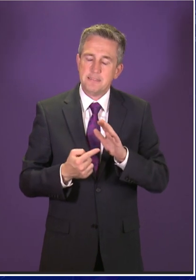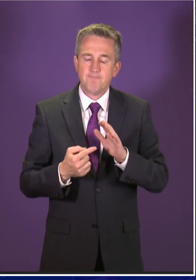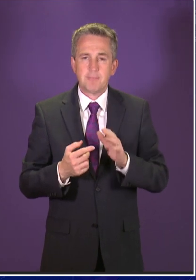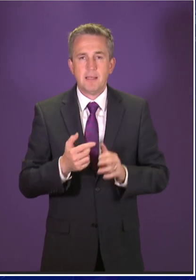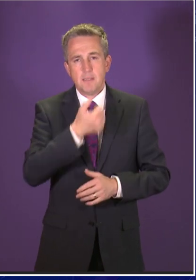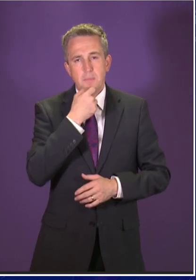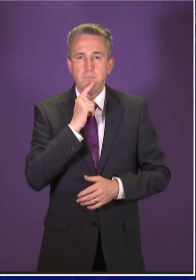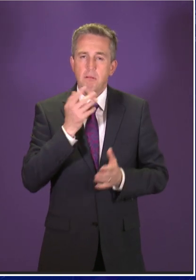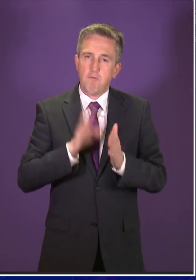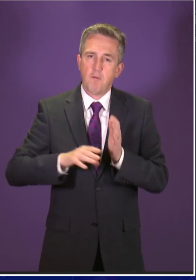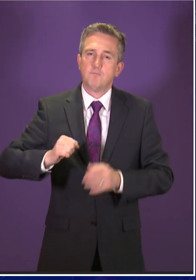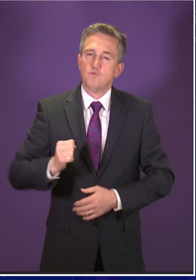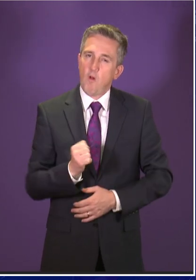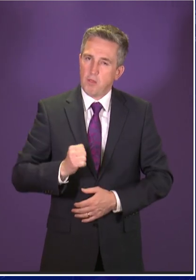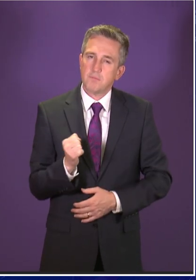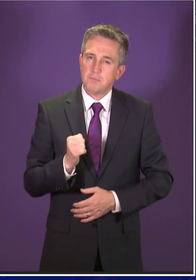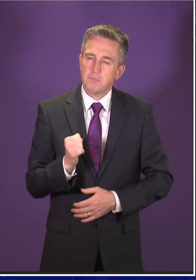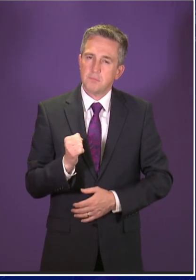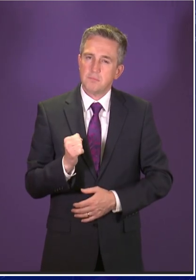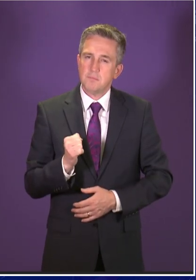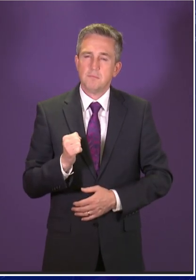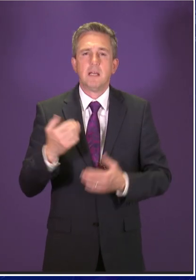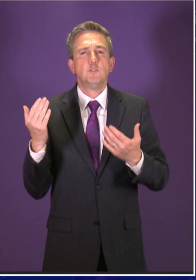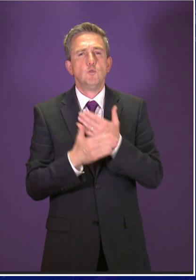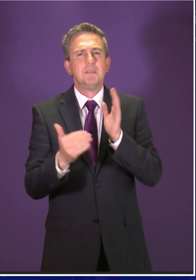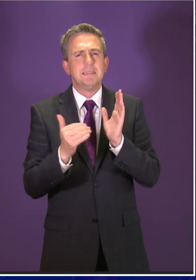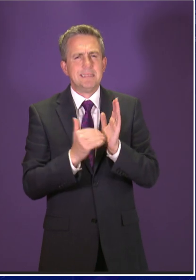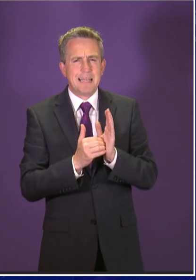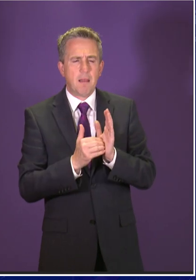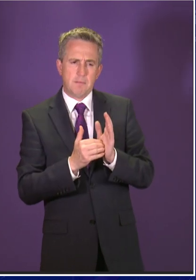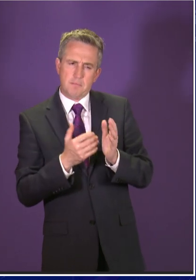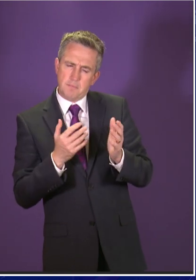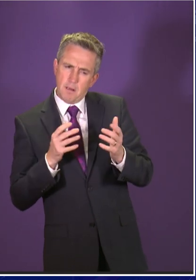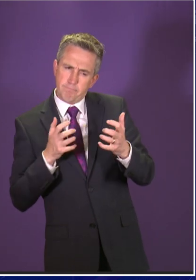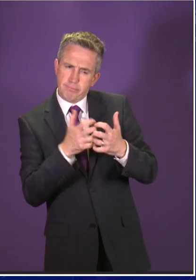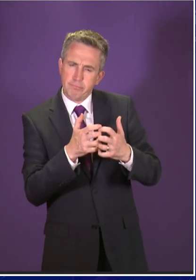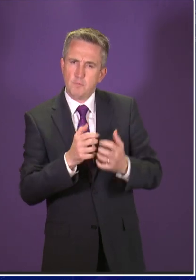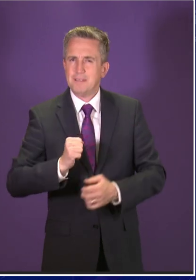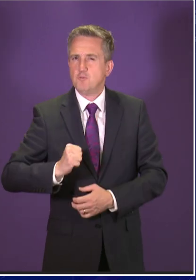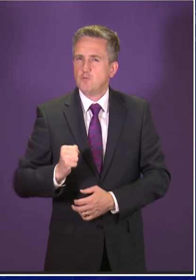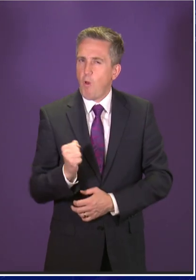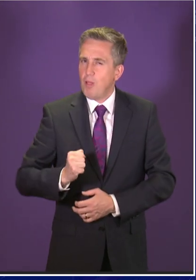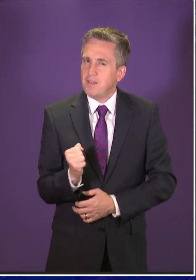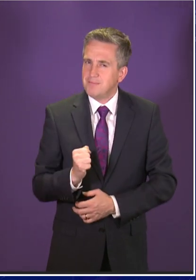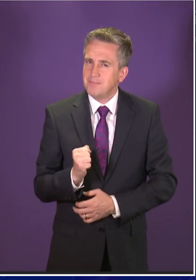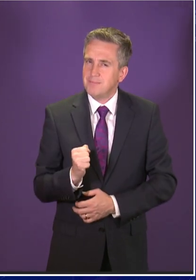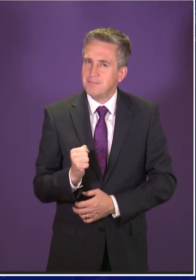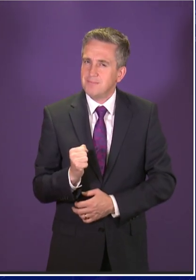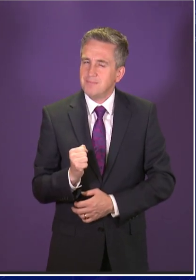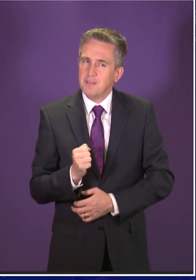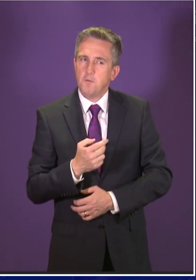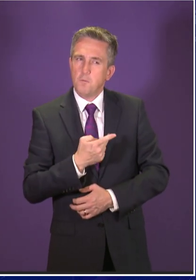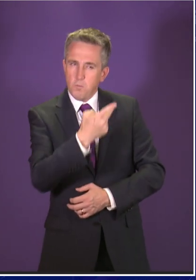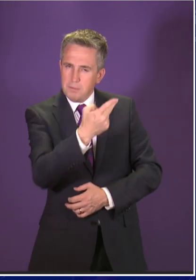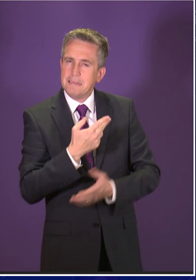heritage is most keenly felt. Our strong Scottish roots mean that we share many traits with the people